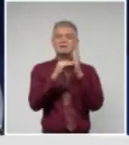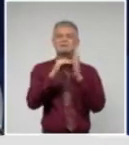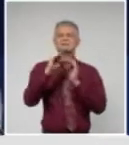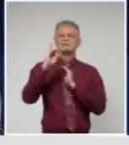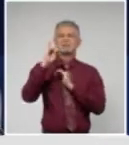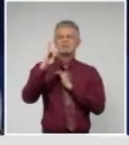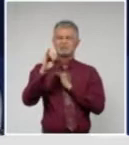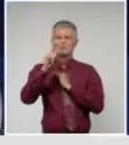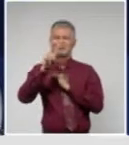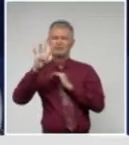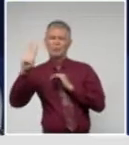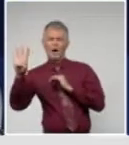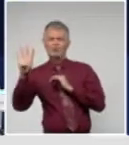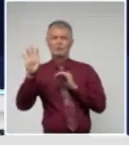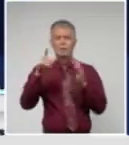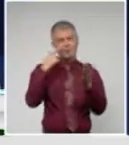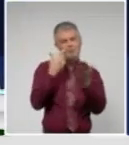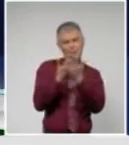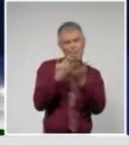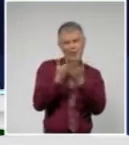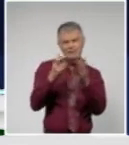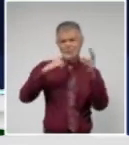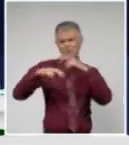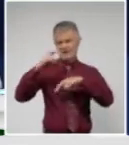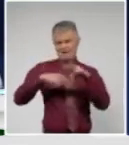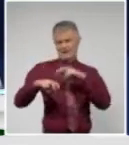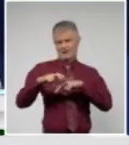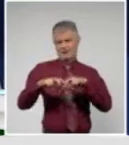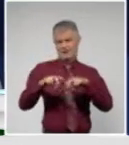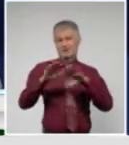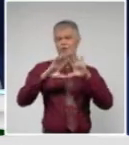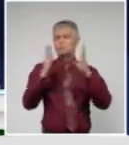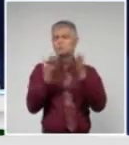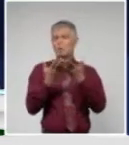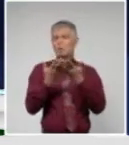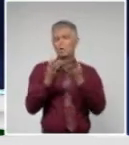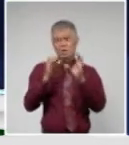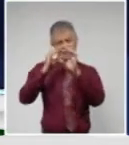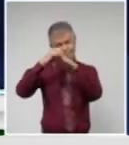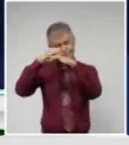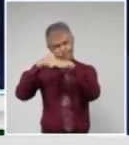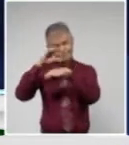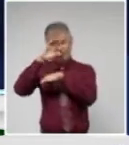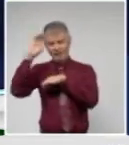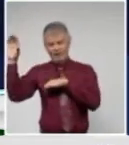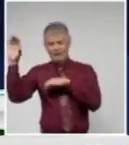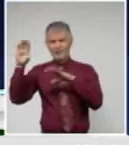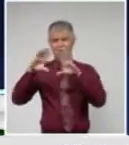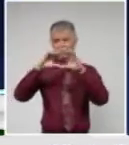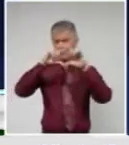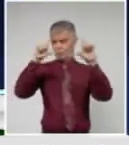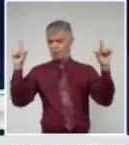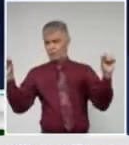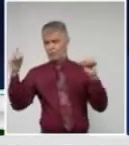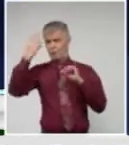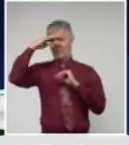324 in the Fructuoso Rodriguez Hospital, 300 in the ICA laboratories,